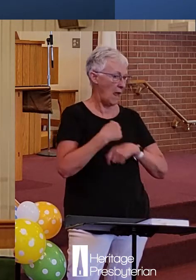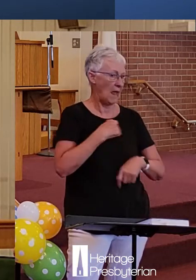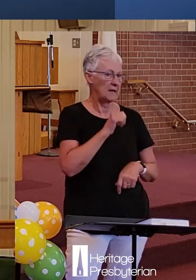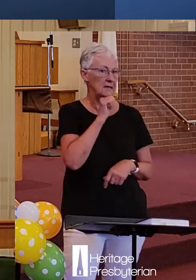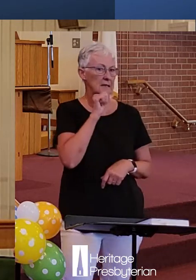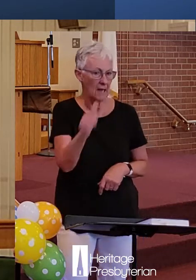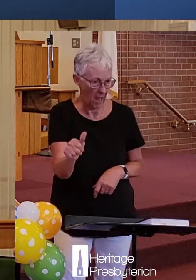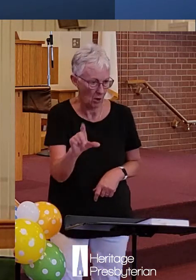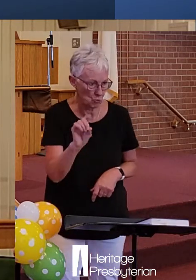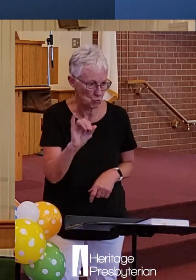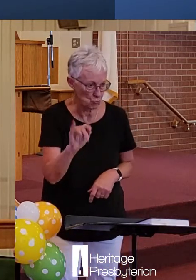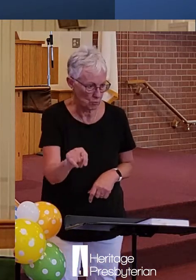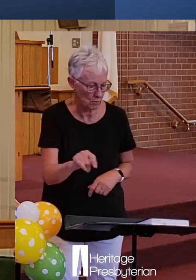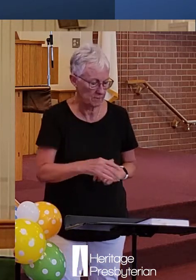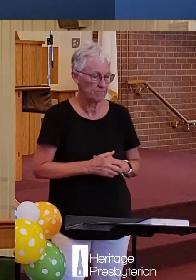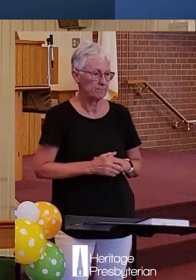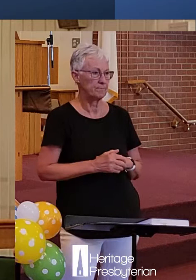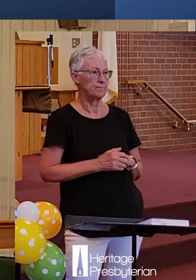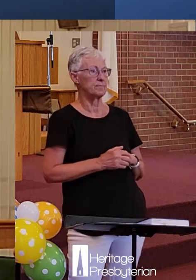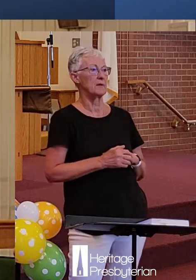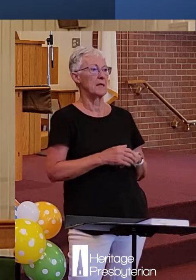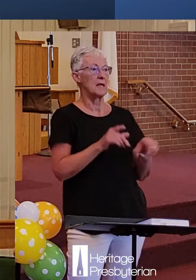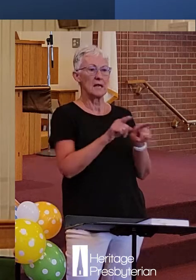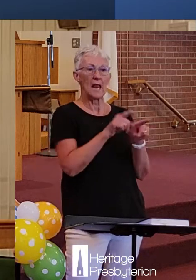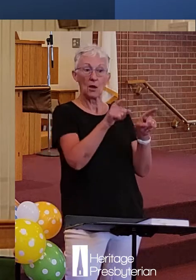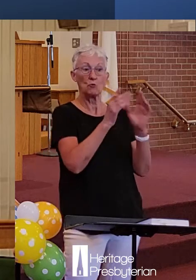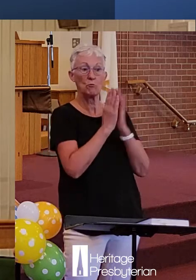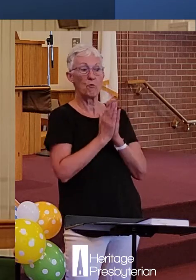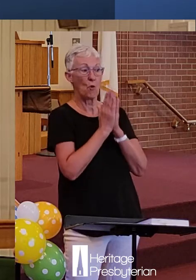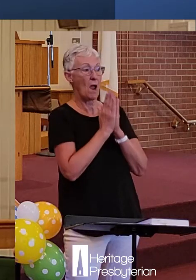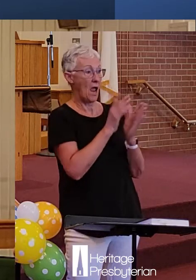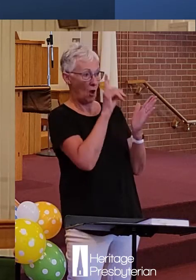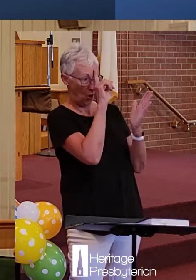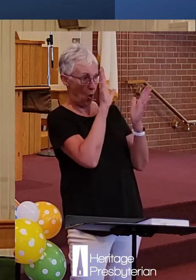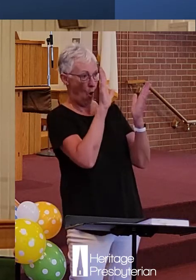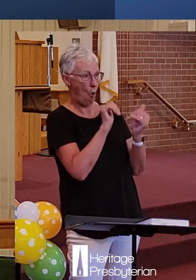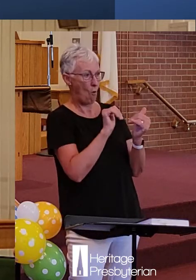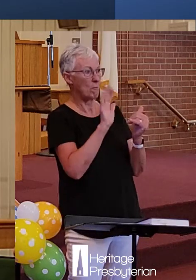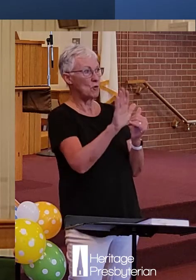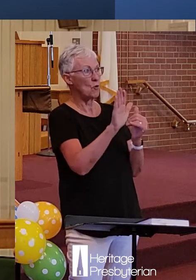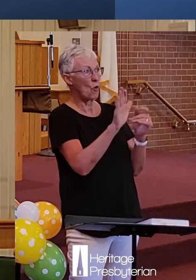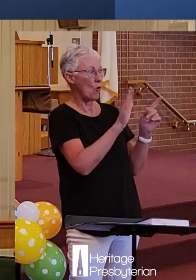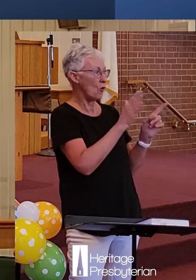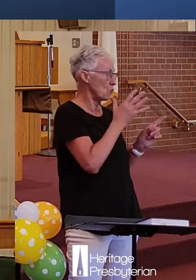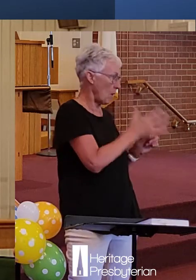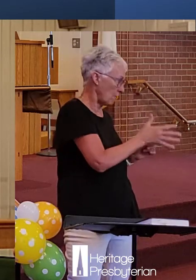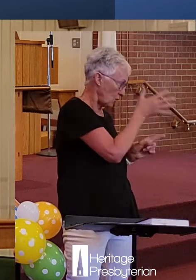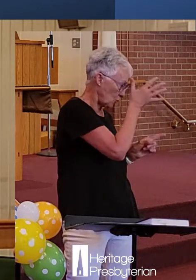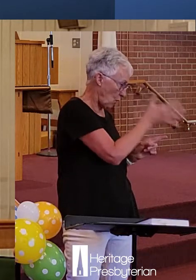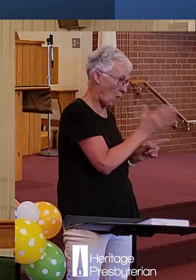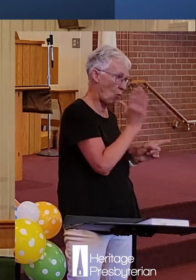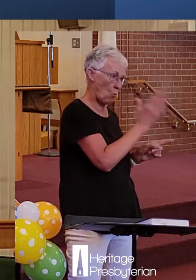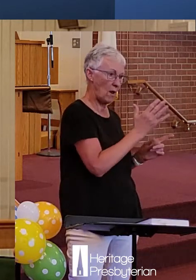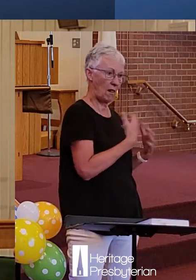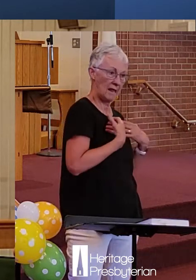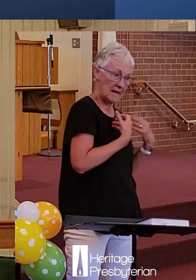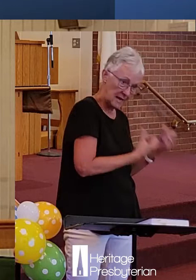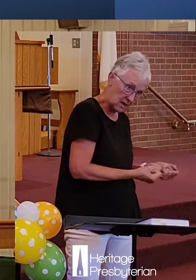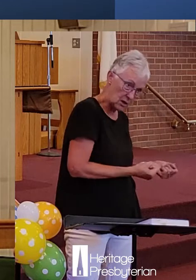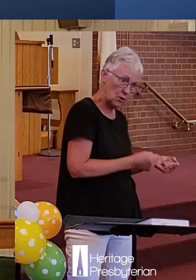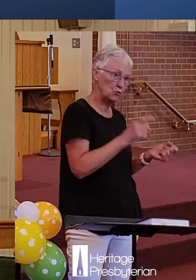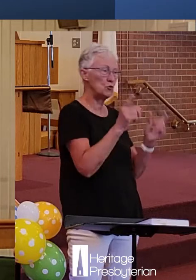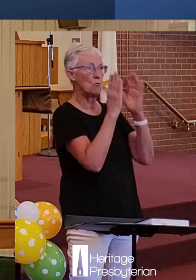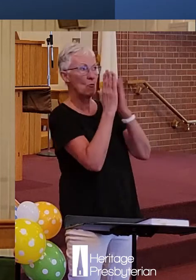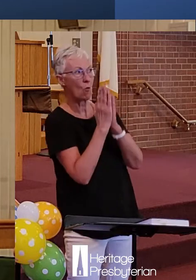was going to recover this time. God was in the lesson you learned about heaven's timing, and your